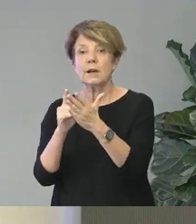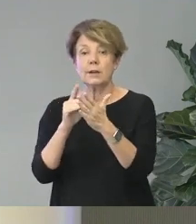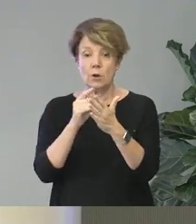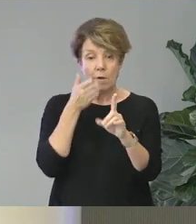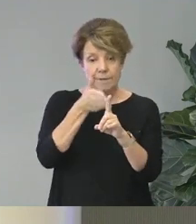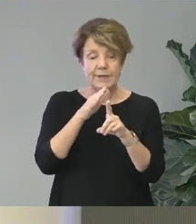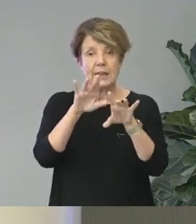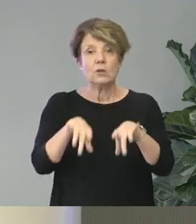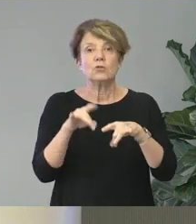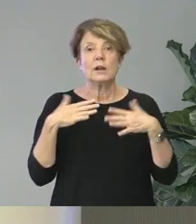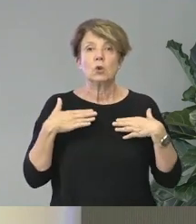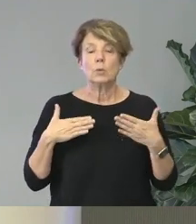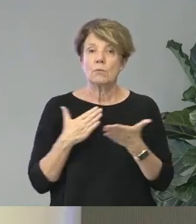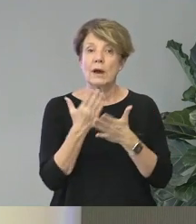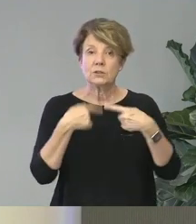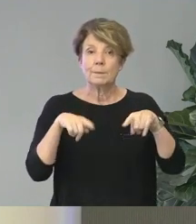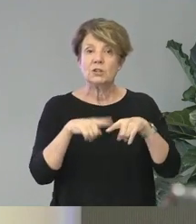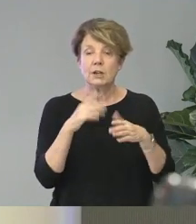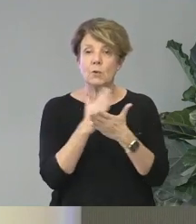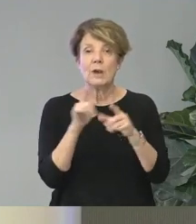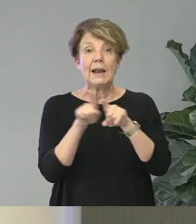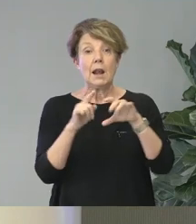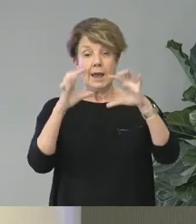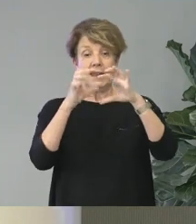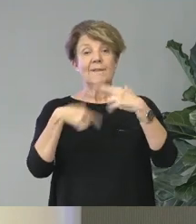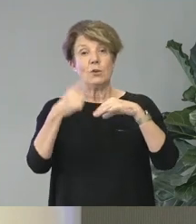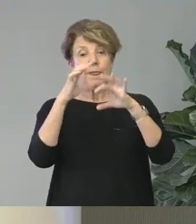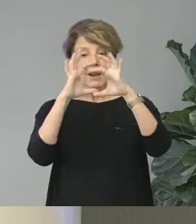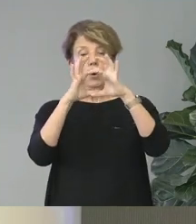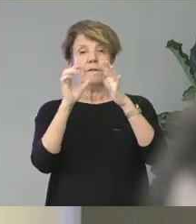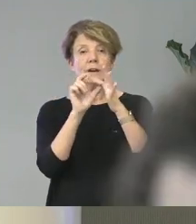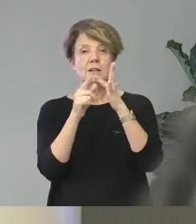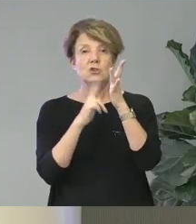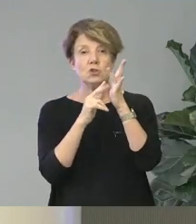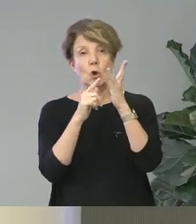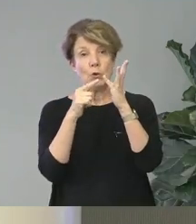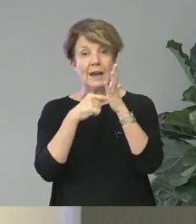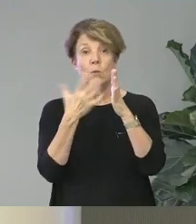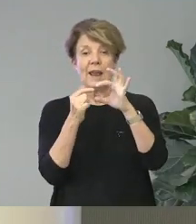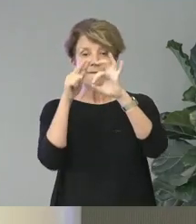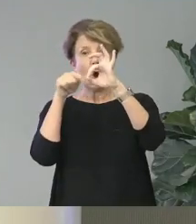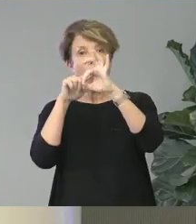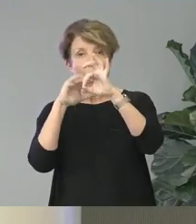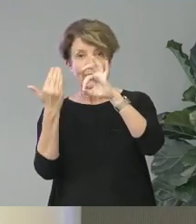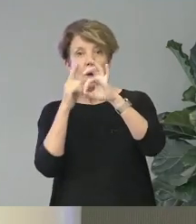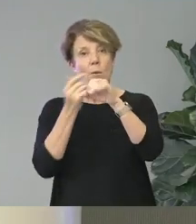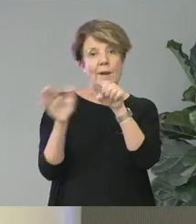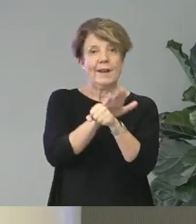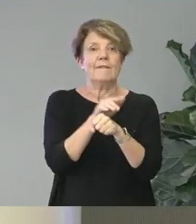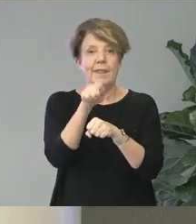itself, the hole in the donut of our institutional legislative architecture.